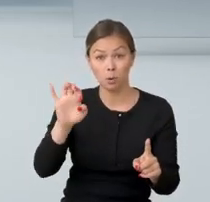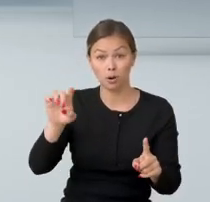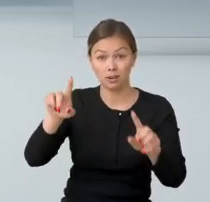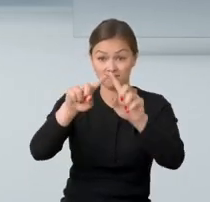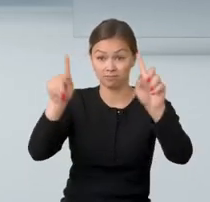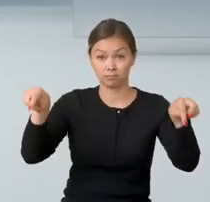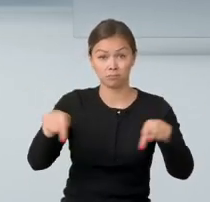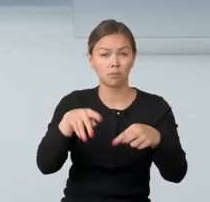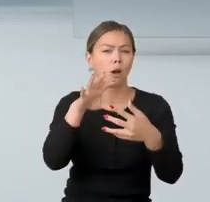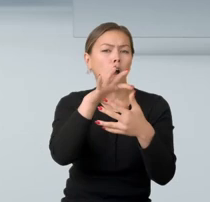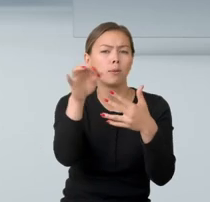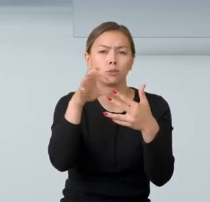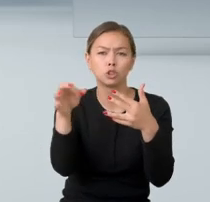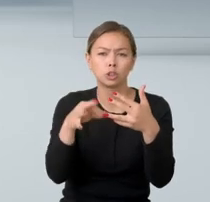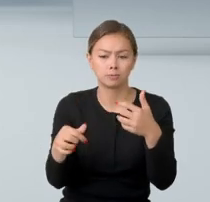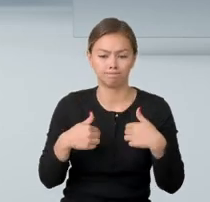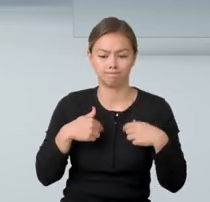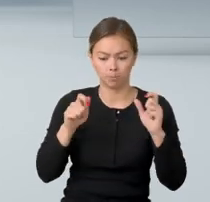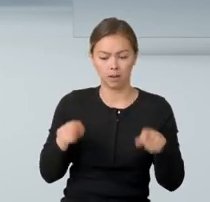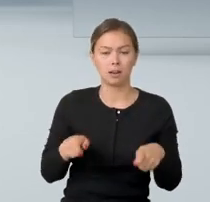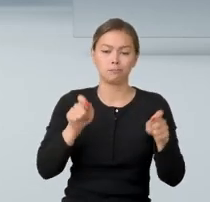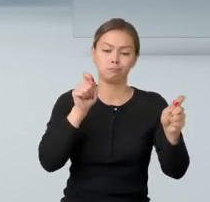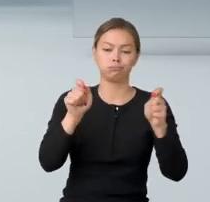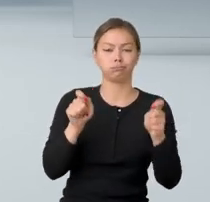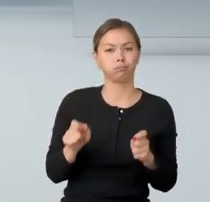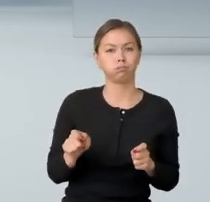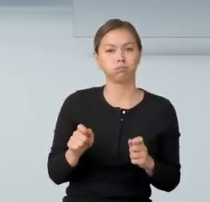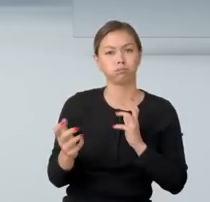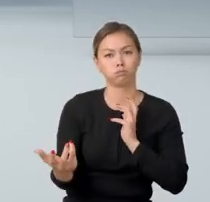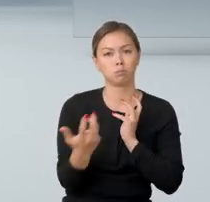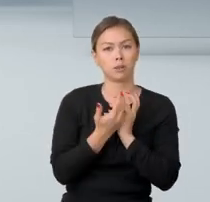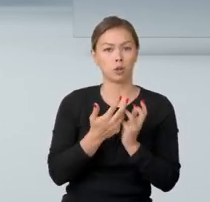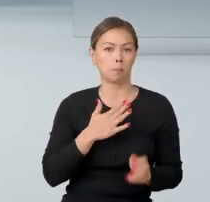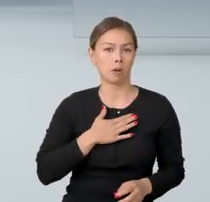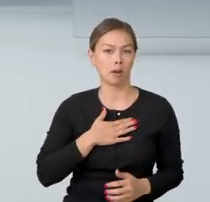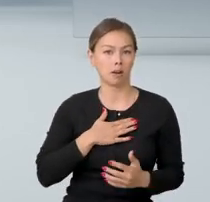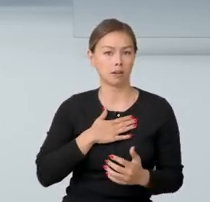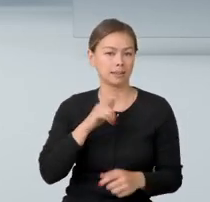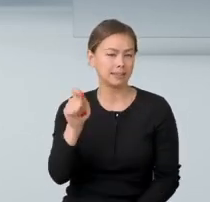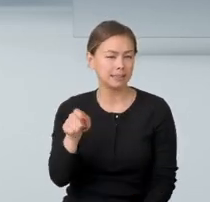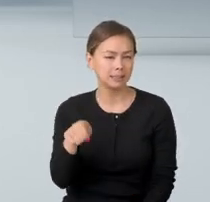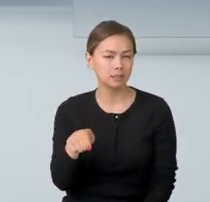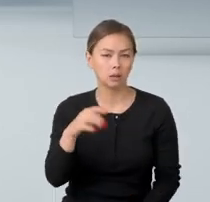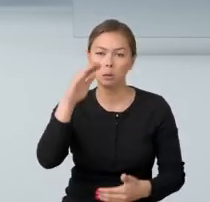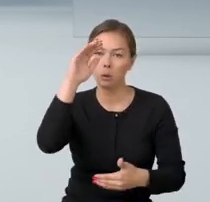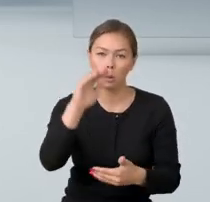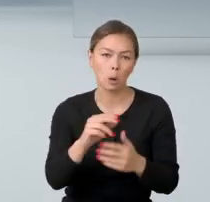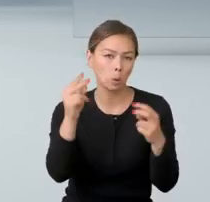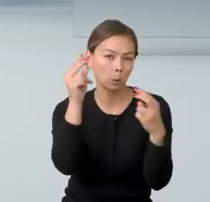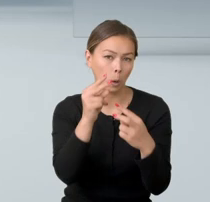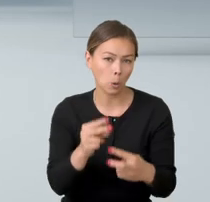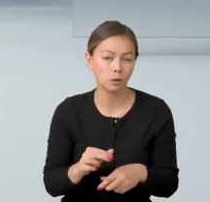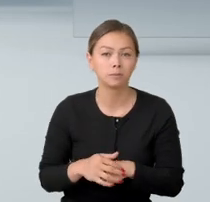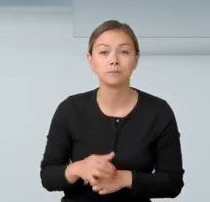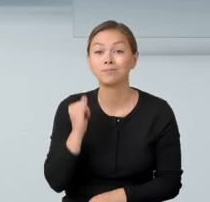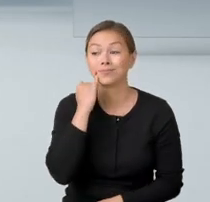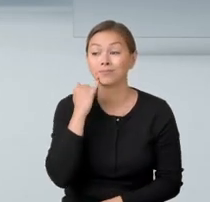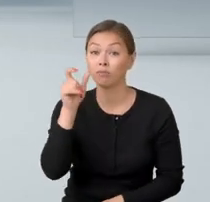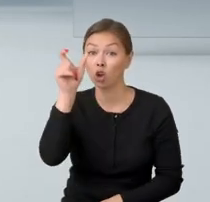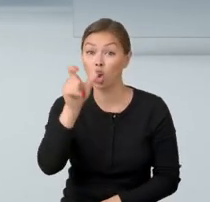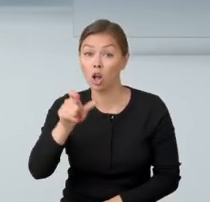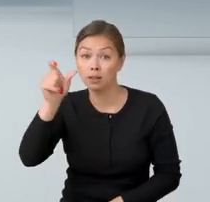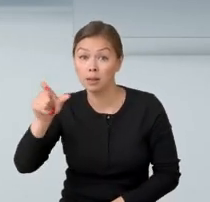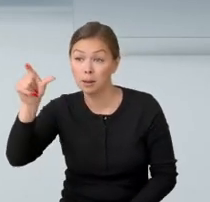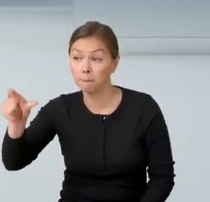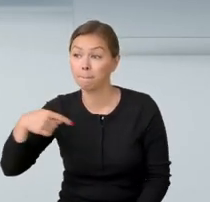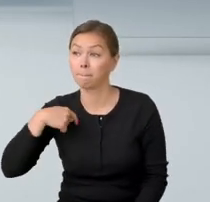shards and dashboards all features that I can edit in customize in a local approach if I click for example